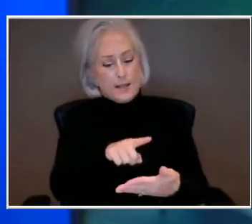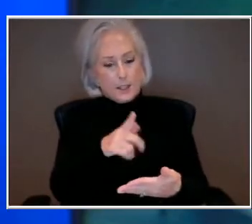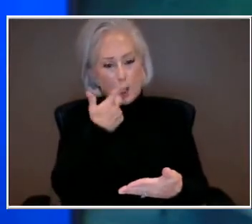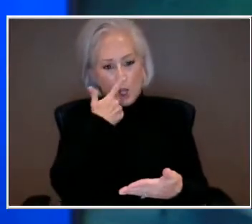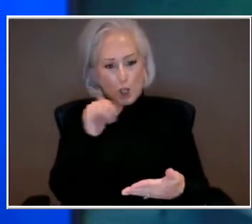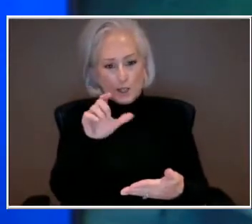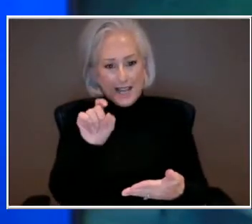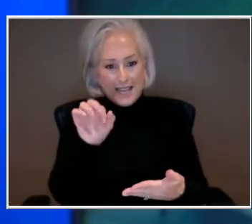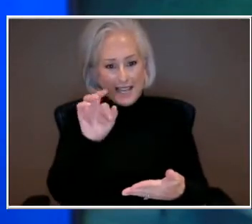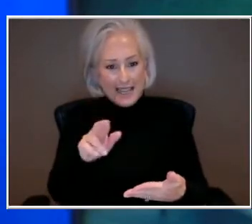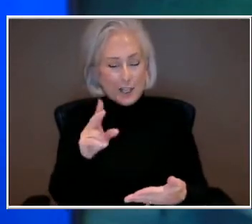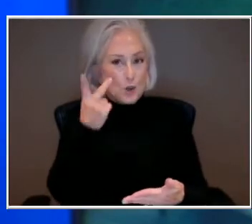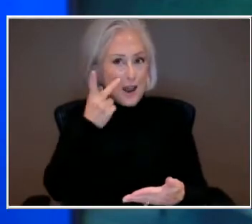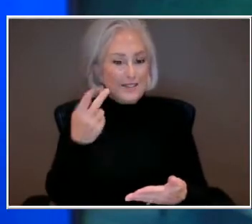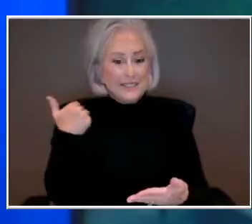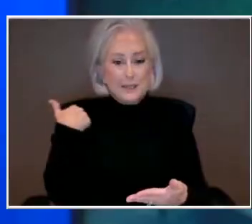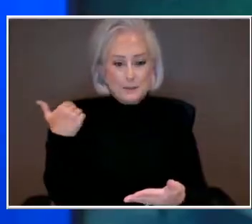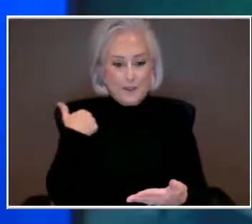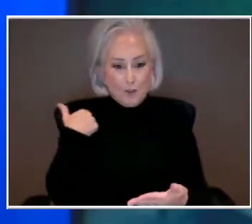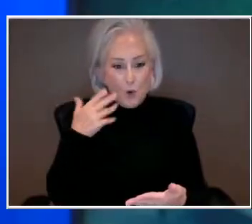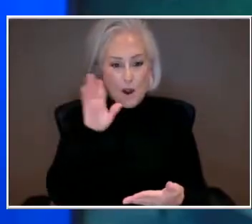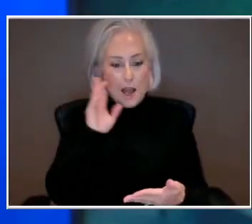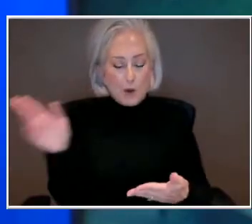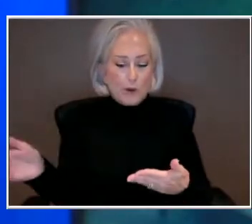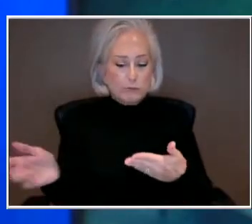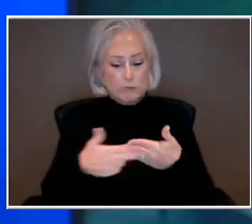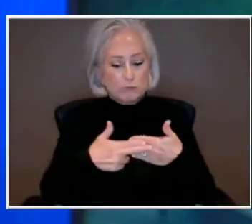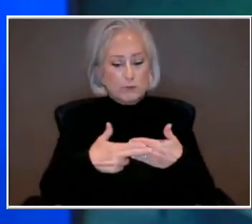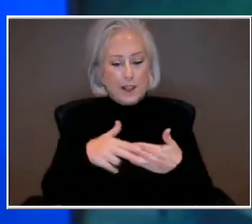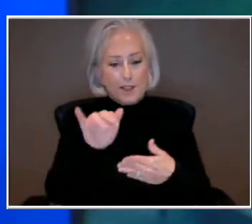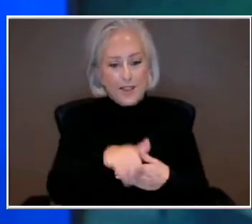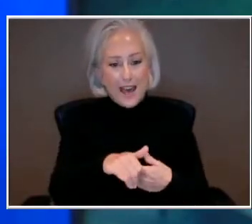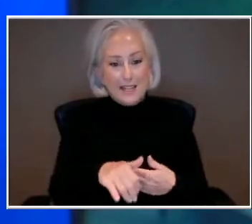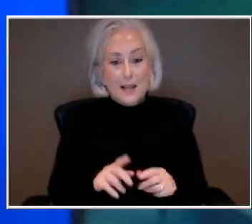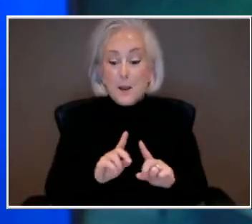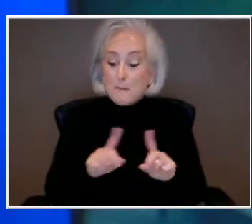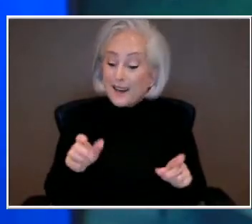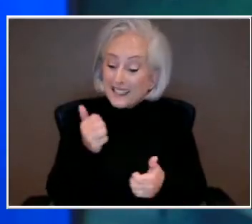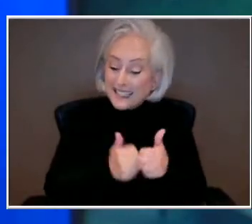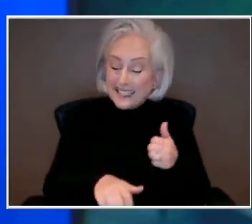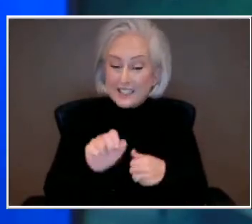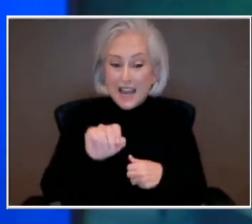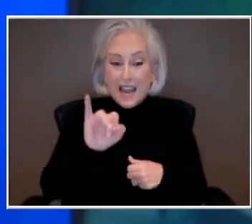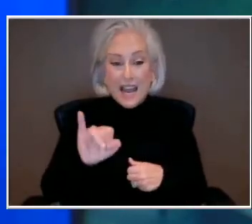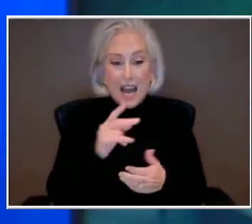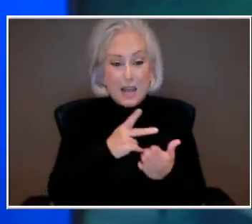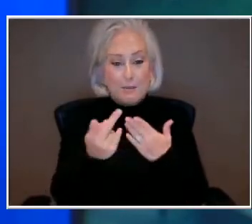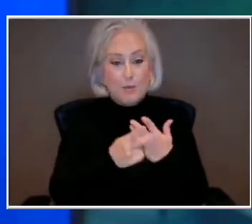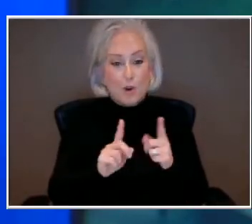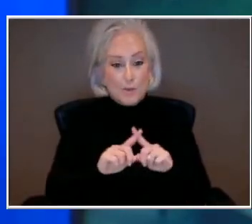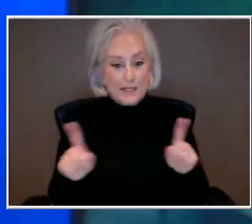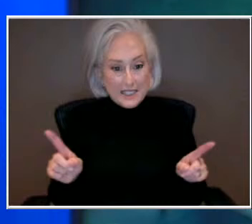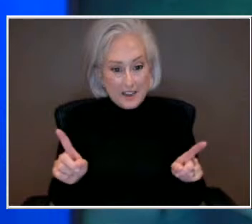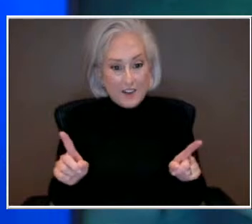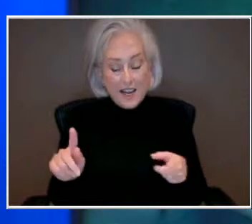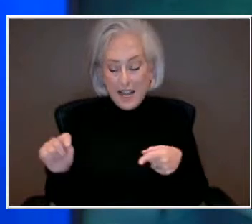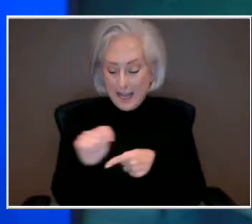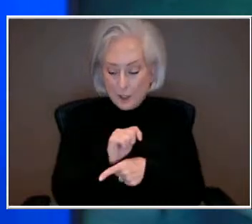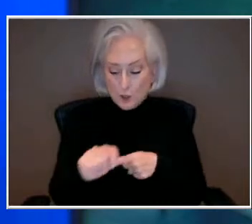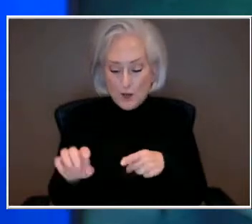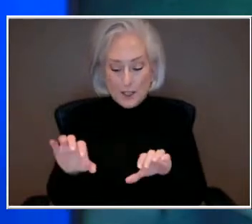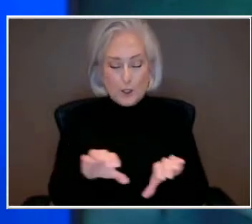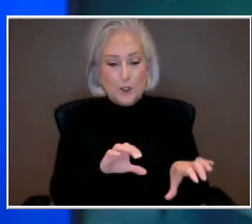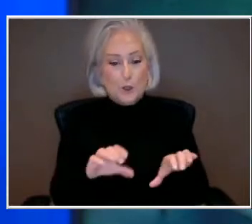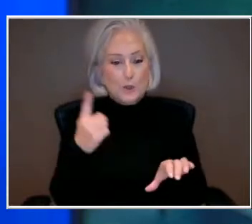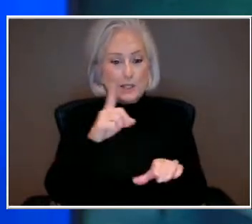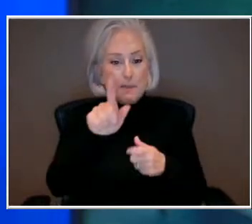it. But like I said, every AI program is very different and trained to do a very specific task, and it's been